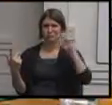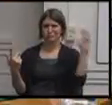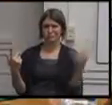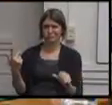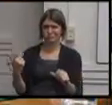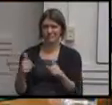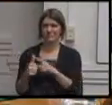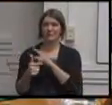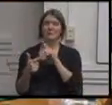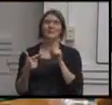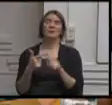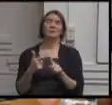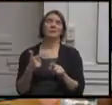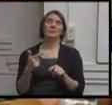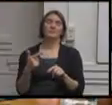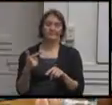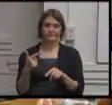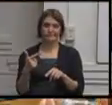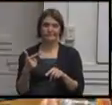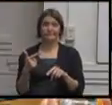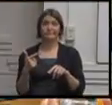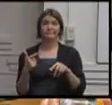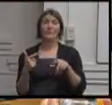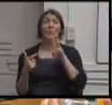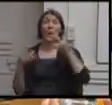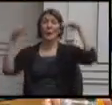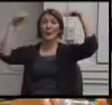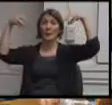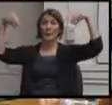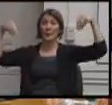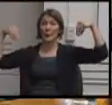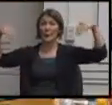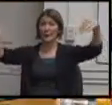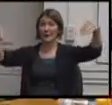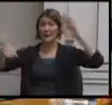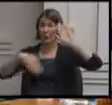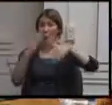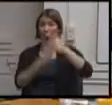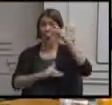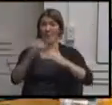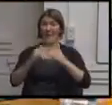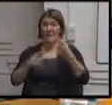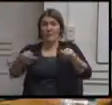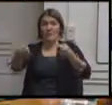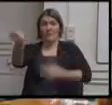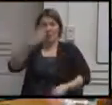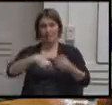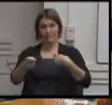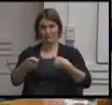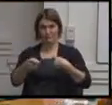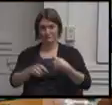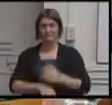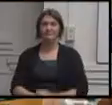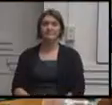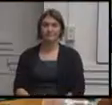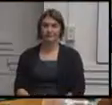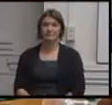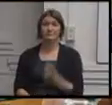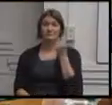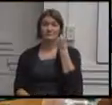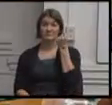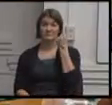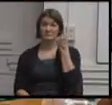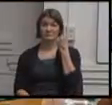Next, we would be moving into a wholesale sprinkler system for the entire building, which would not allow us